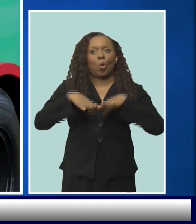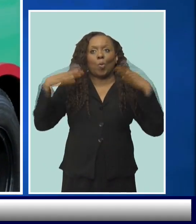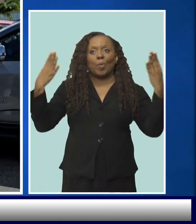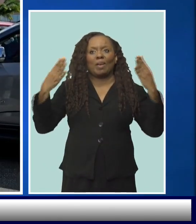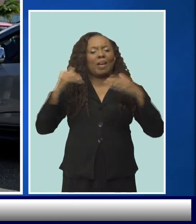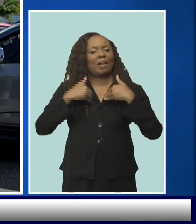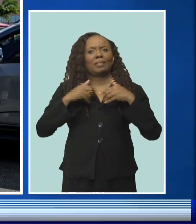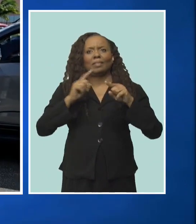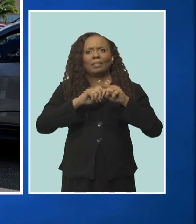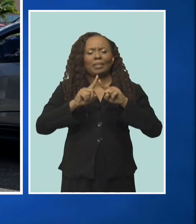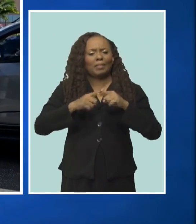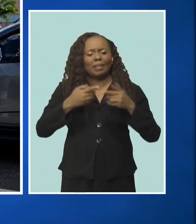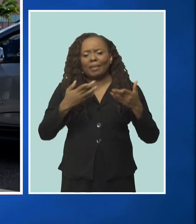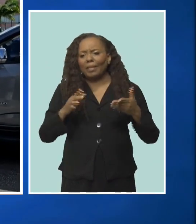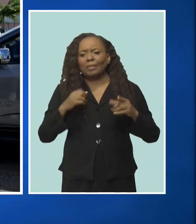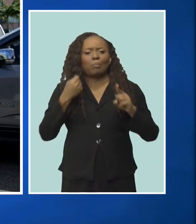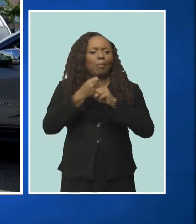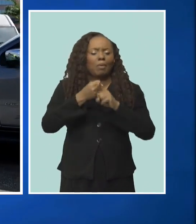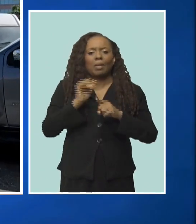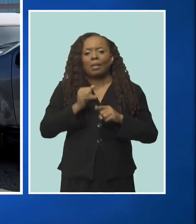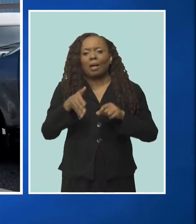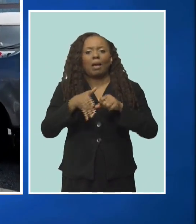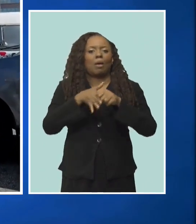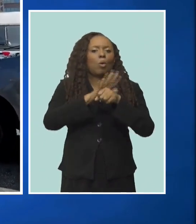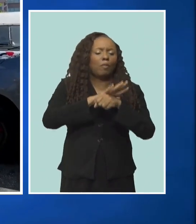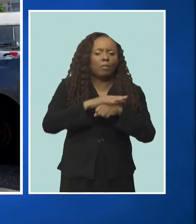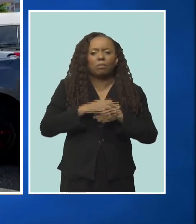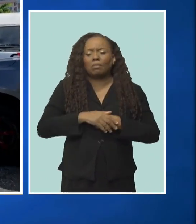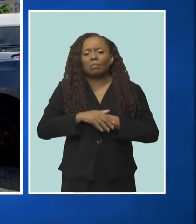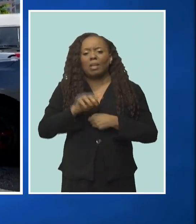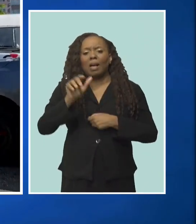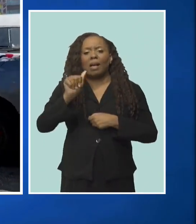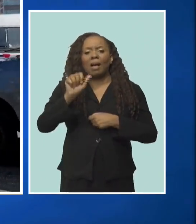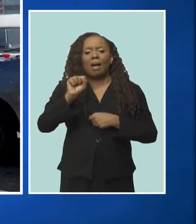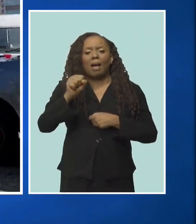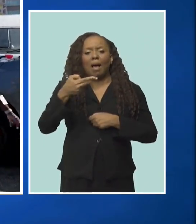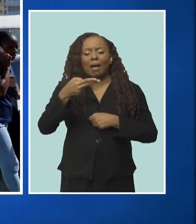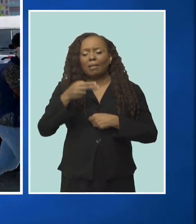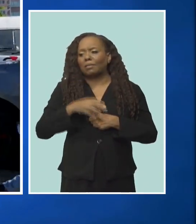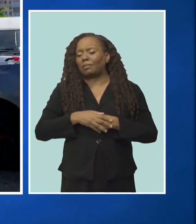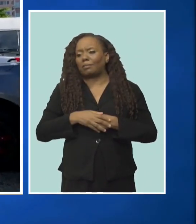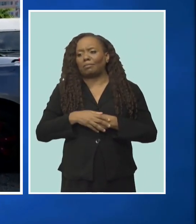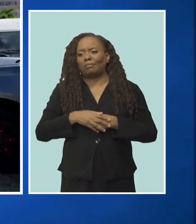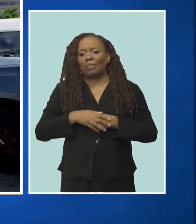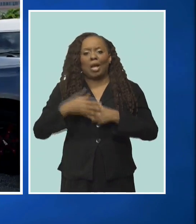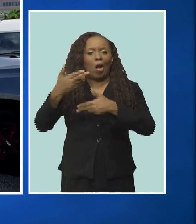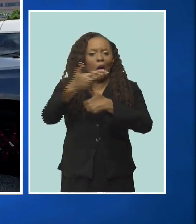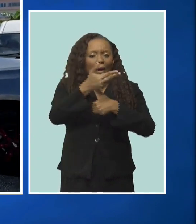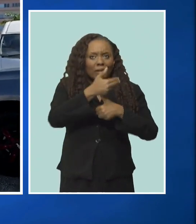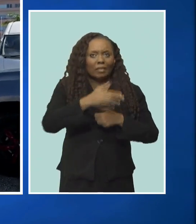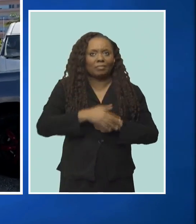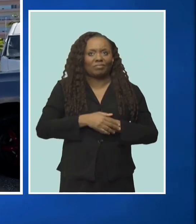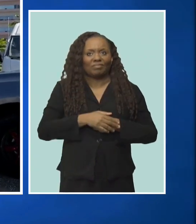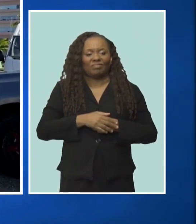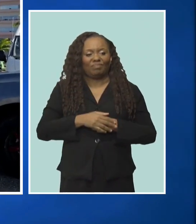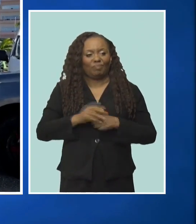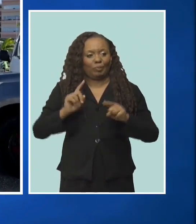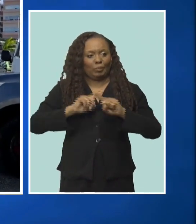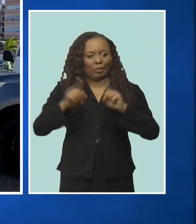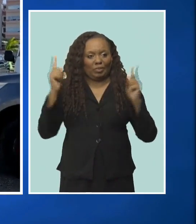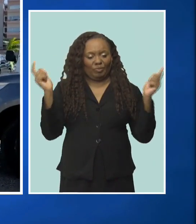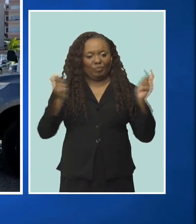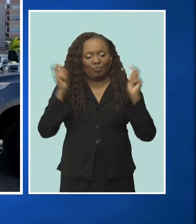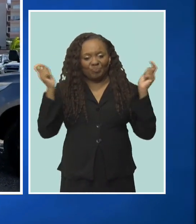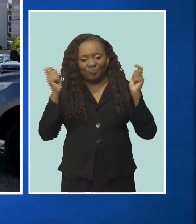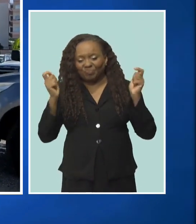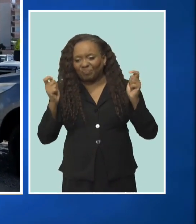events, such as the pandemic, the ashfall, and hurricanes. He adds that the celebration goes beyond the